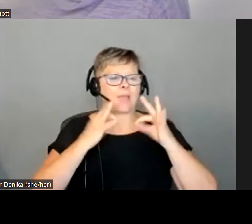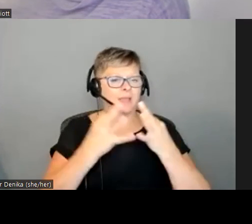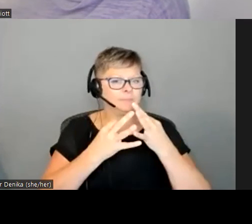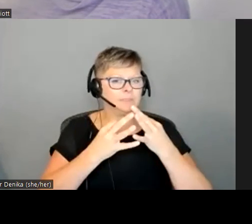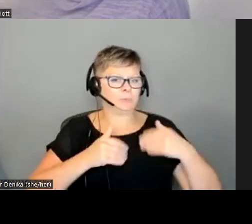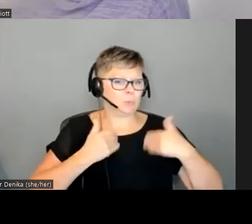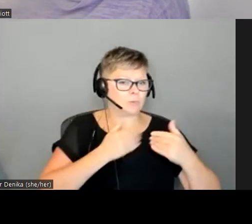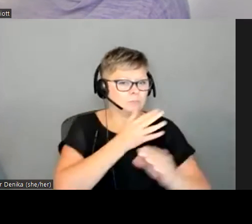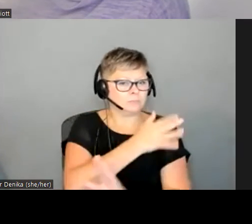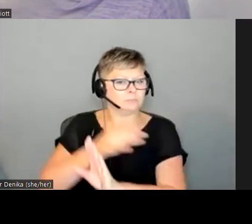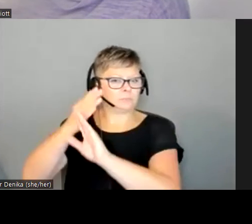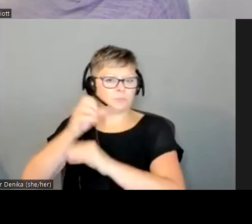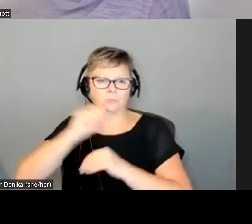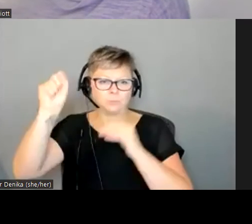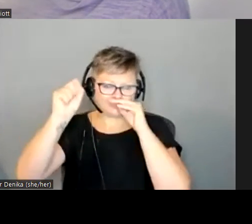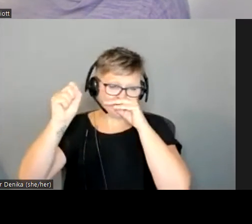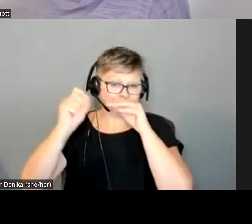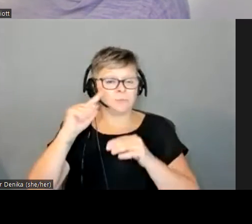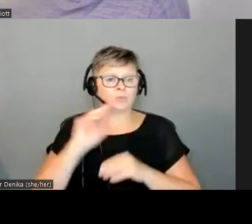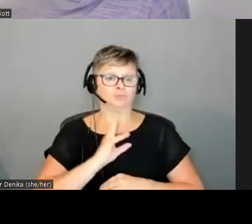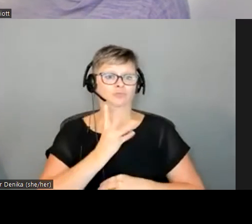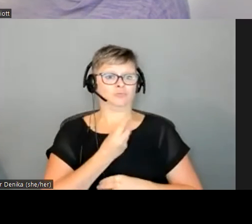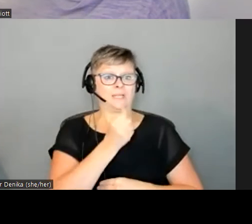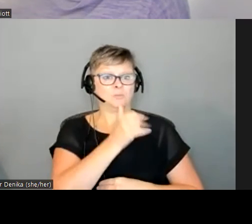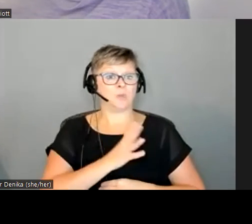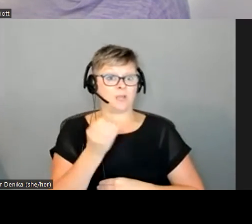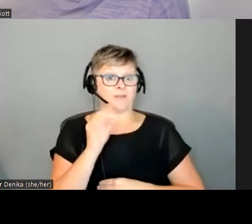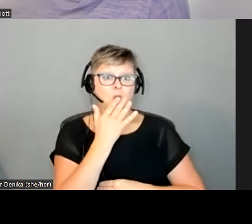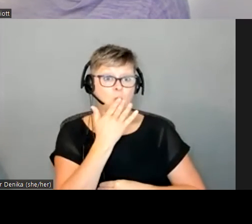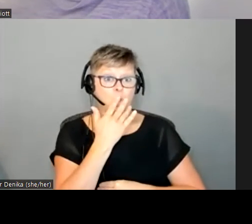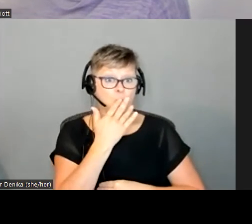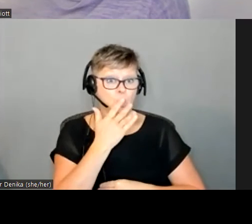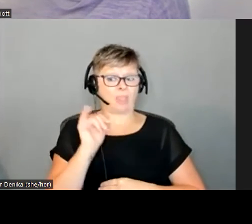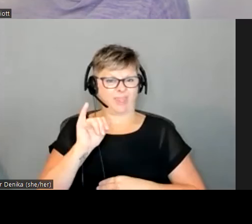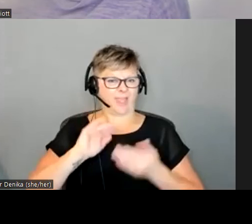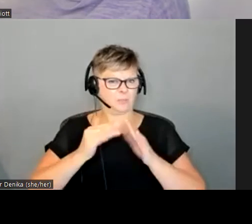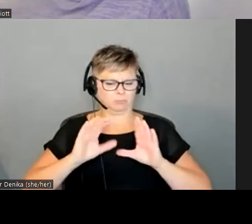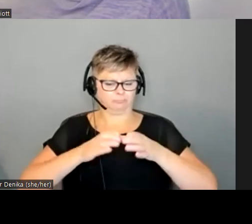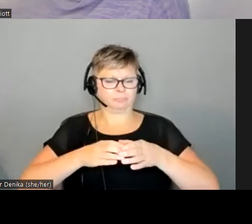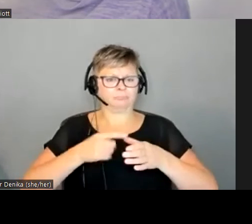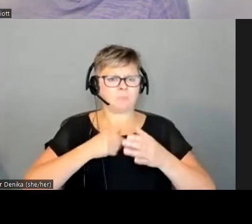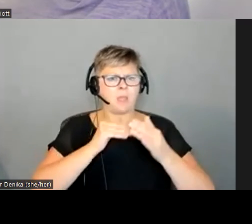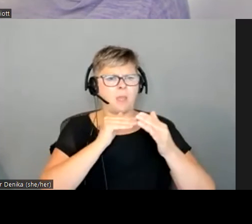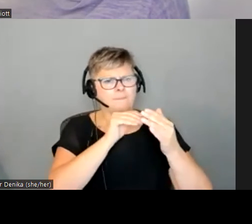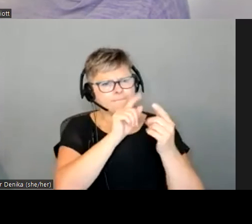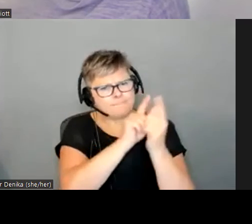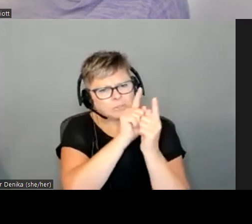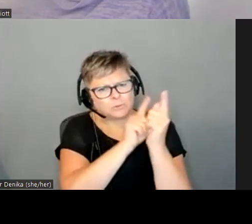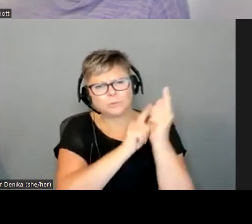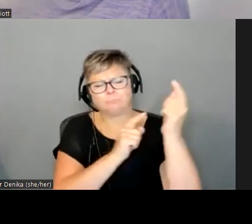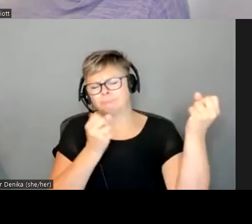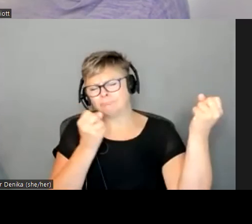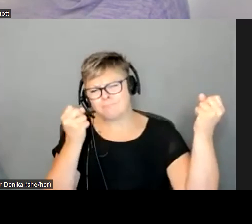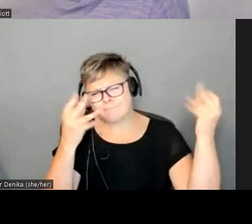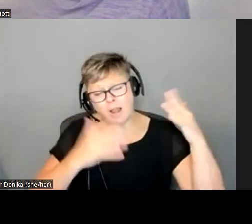individuals, particularly in the trans women of color community, I have been mentoring so many of them, upwards